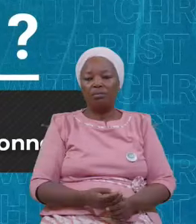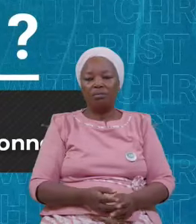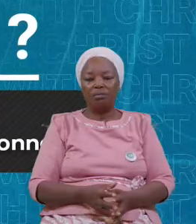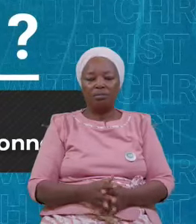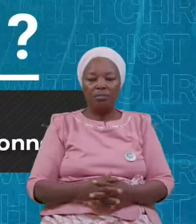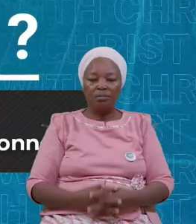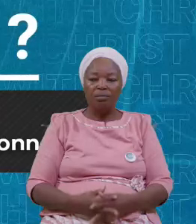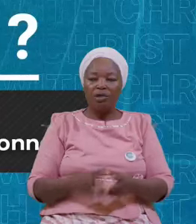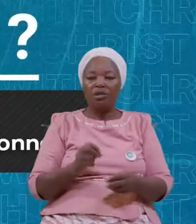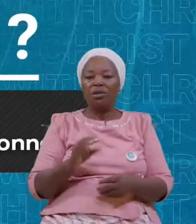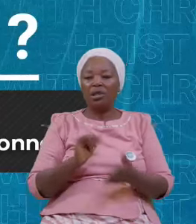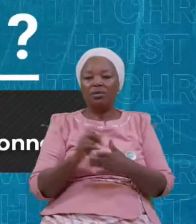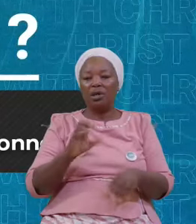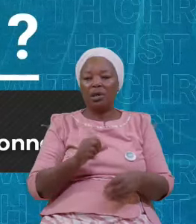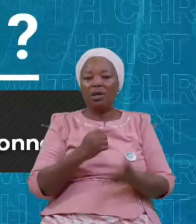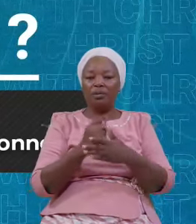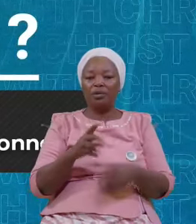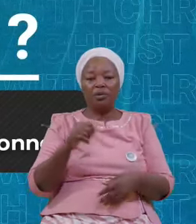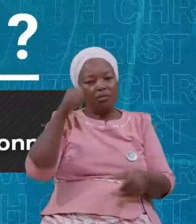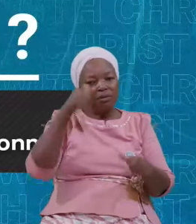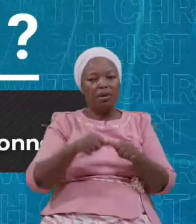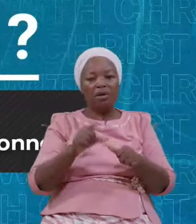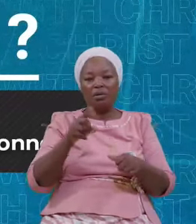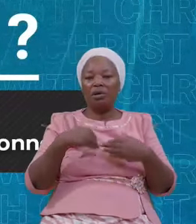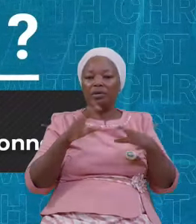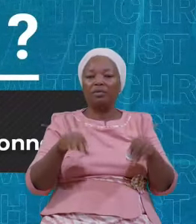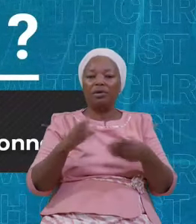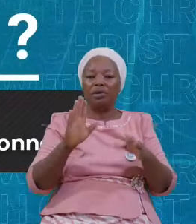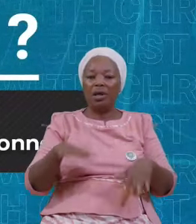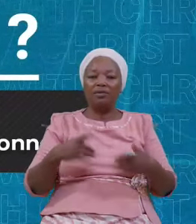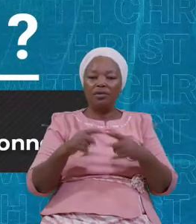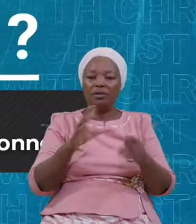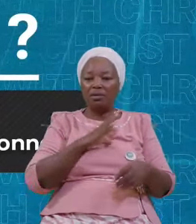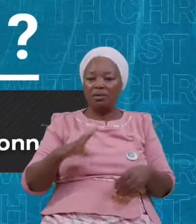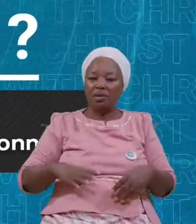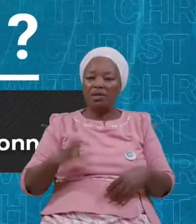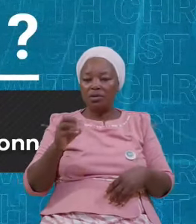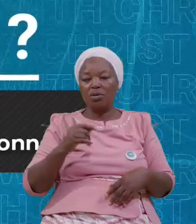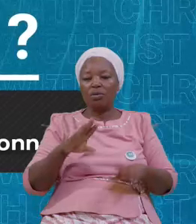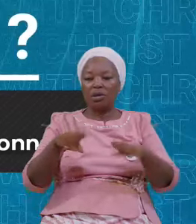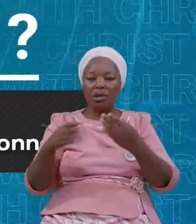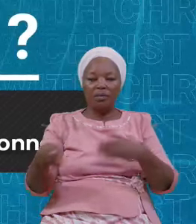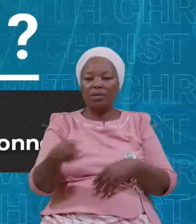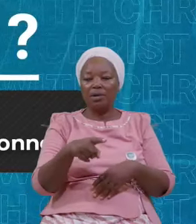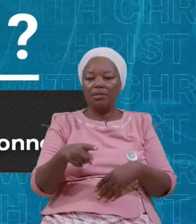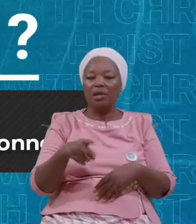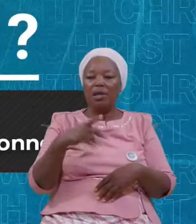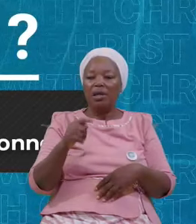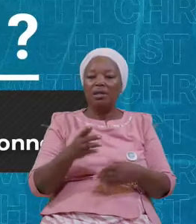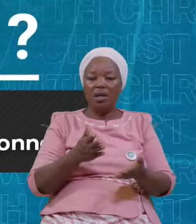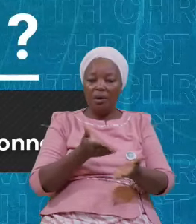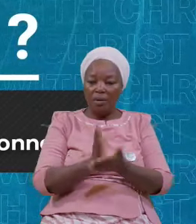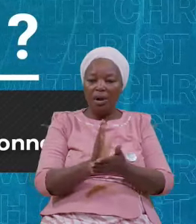Remember, you have given your life to Christ. So give them the right information.